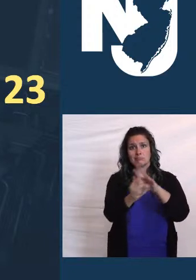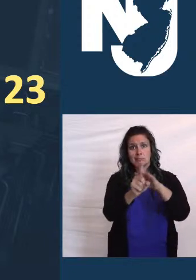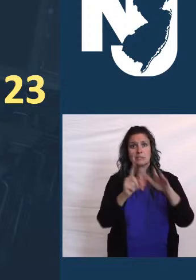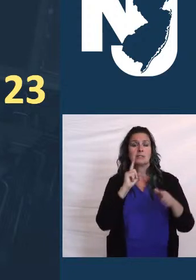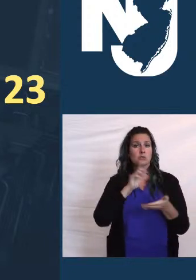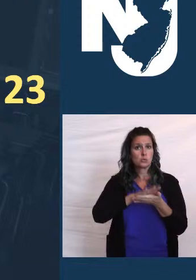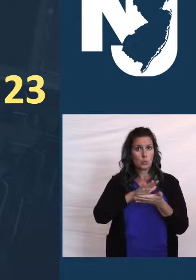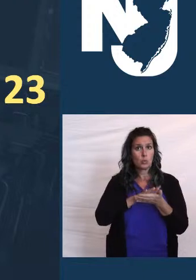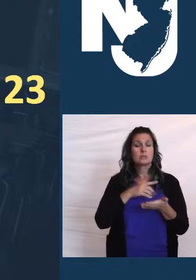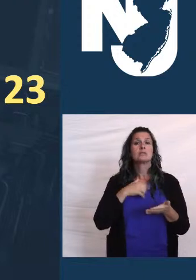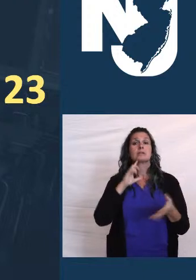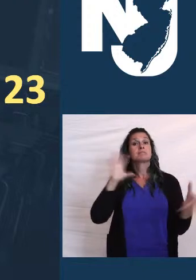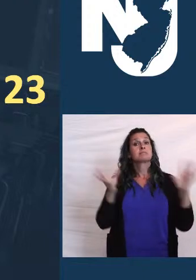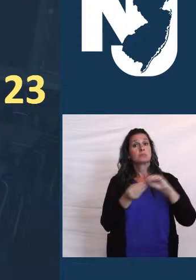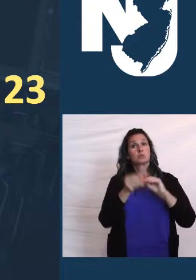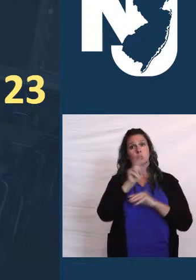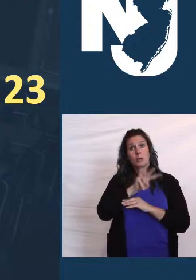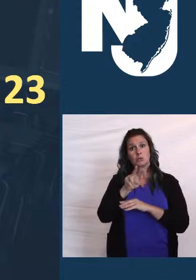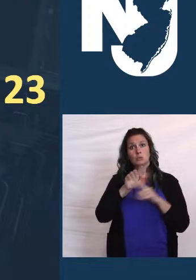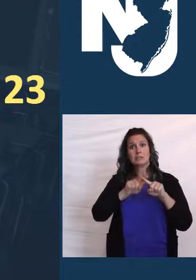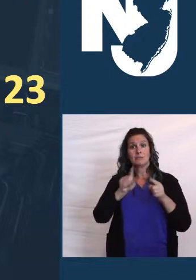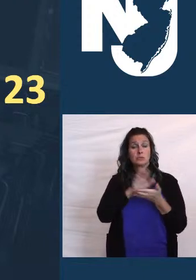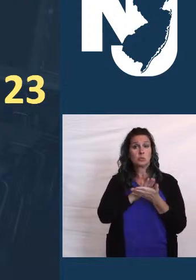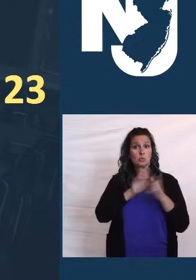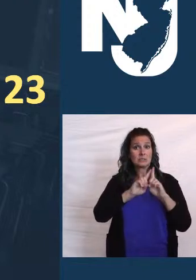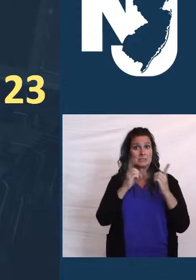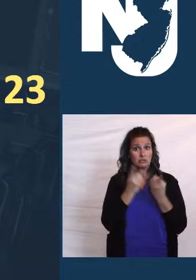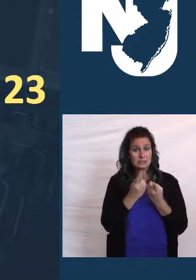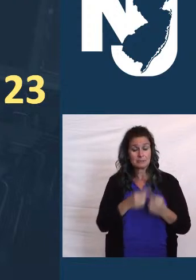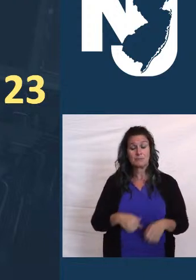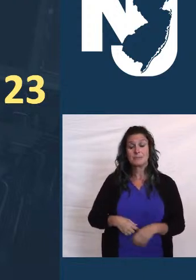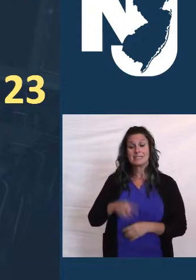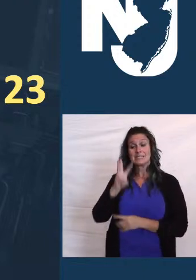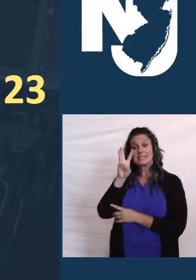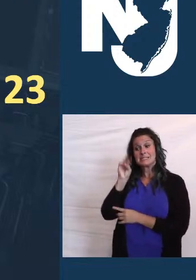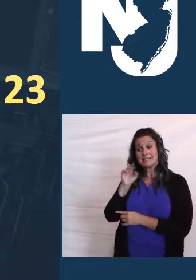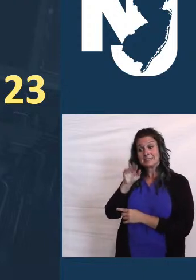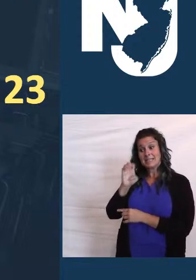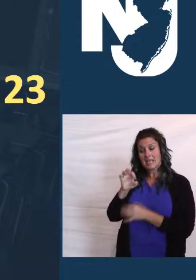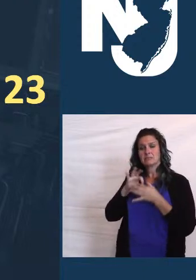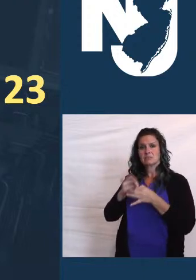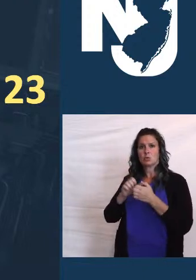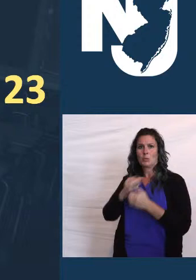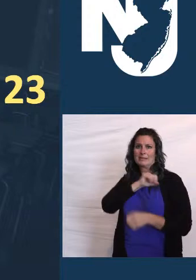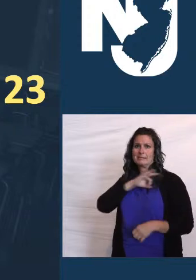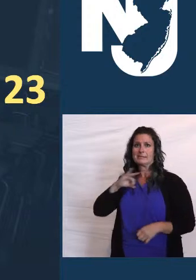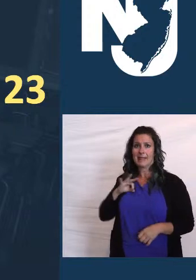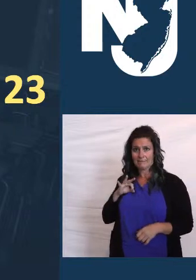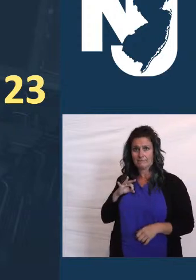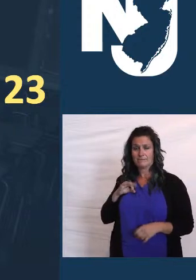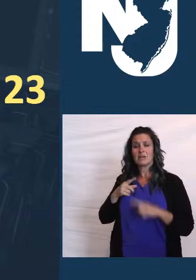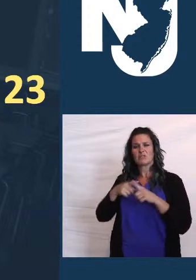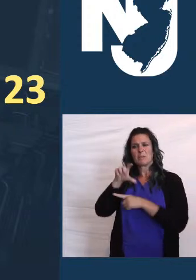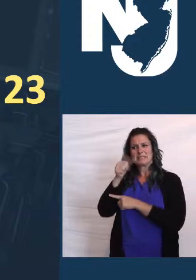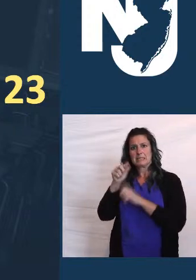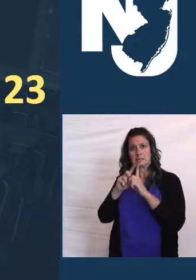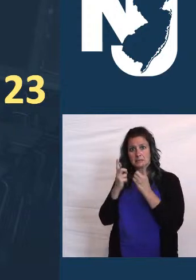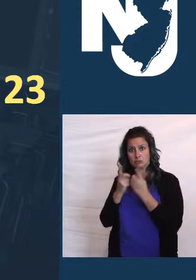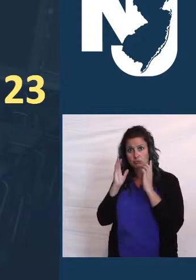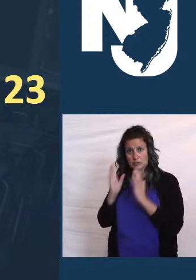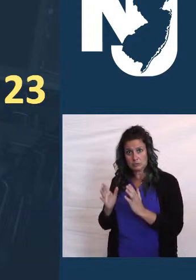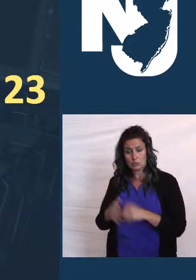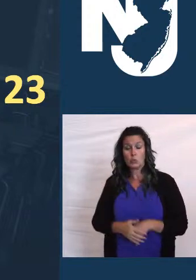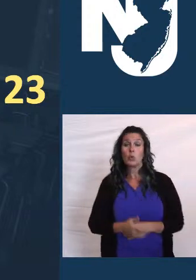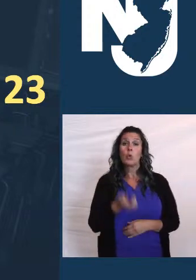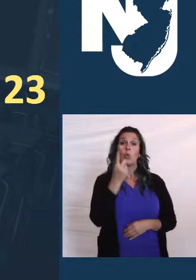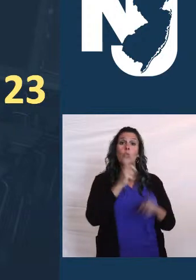school districts, with 16 cases among staff in 10 of those districts. And there is one district